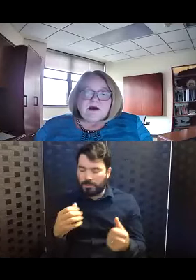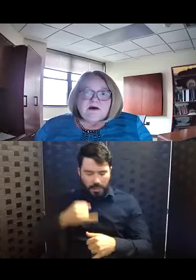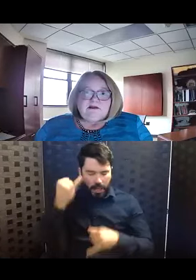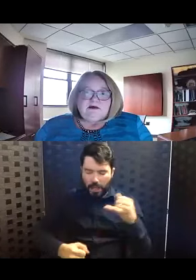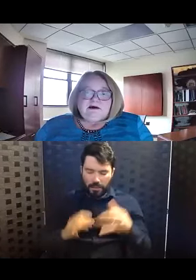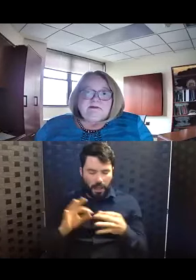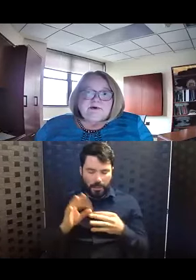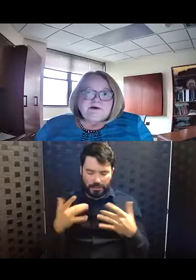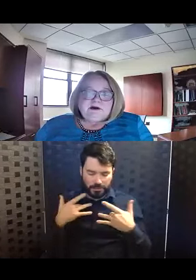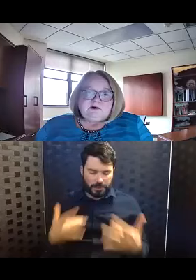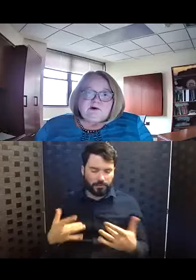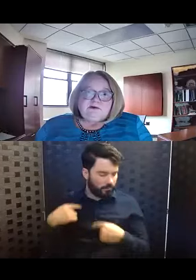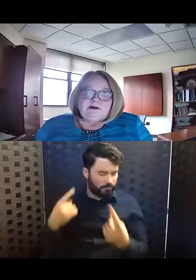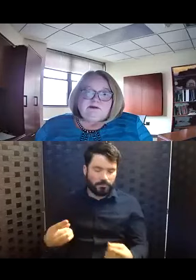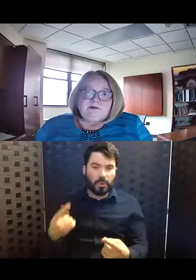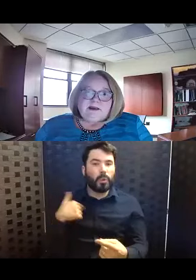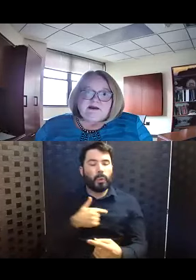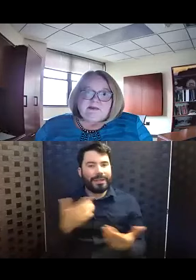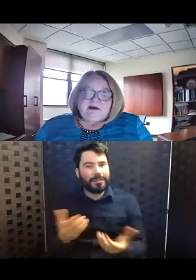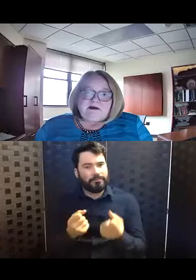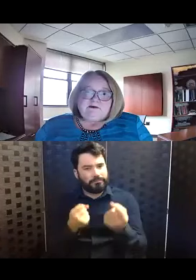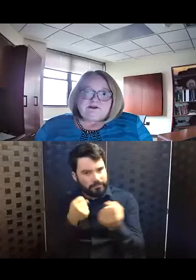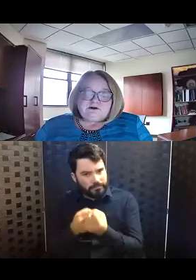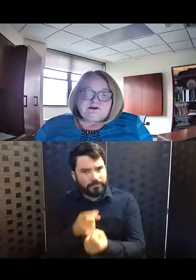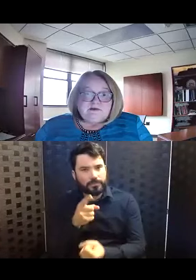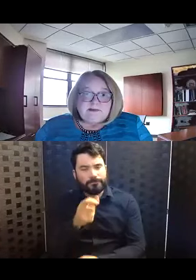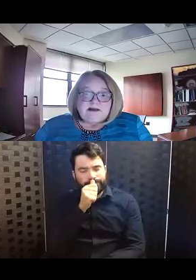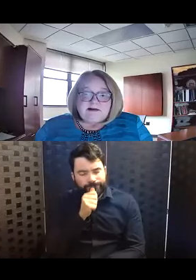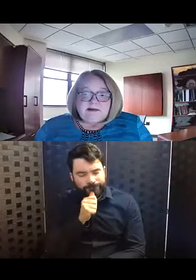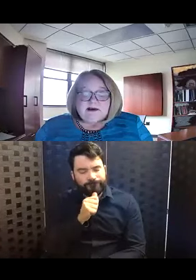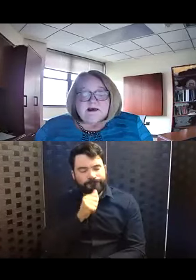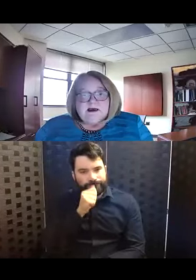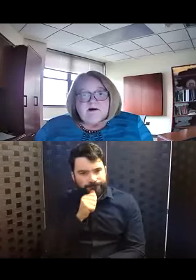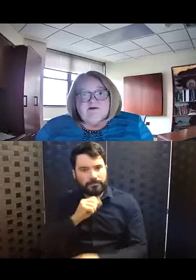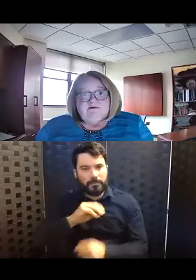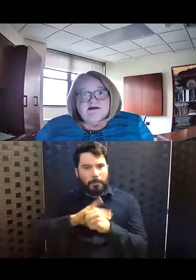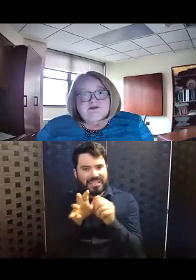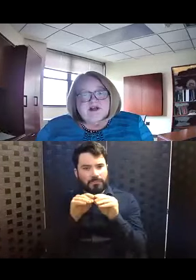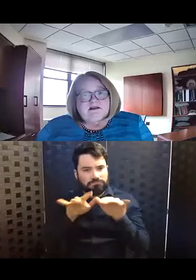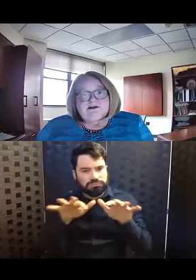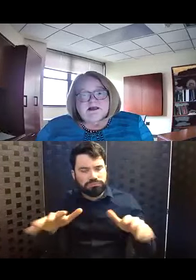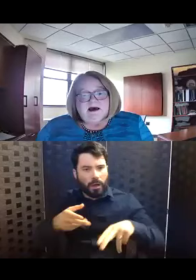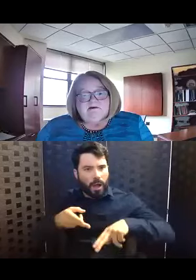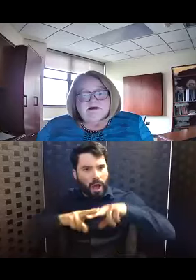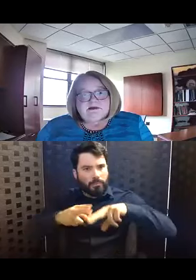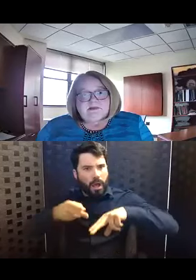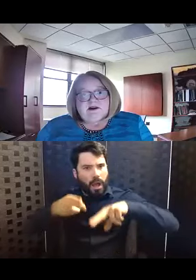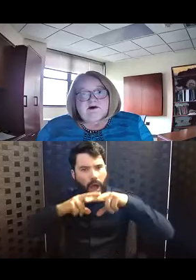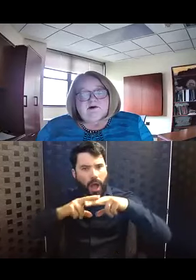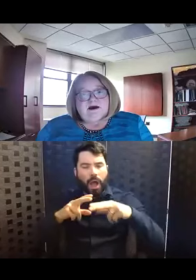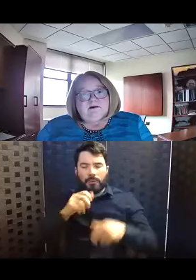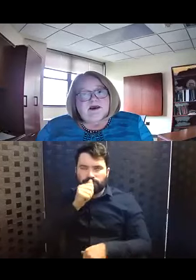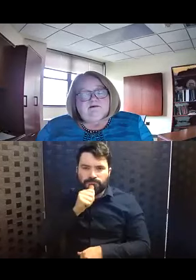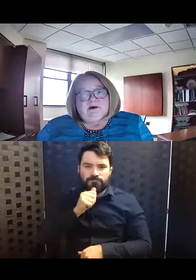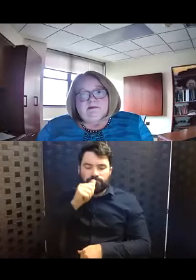people through the burden of going through another pandemic, another surge of this pandemic, and we face some challenges ahead of us.